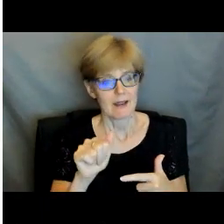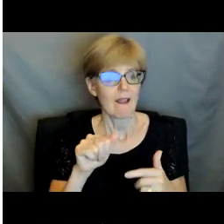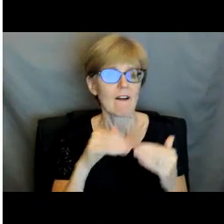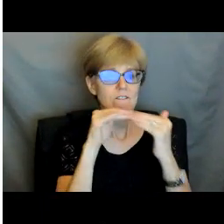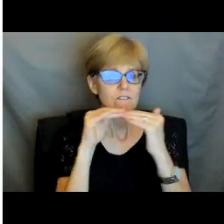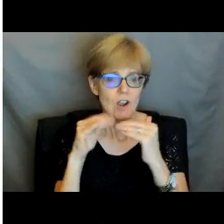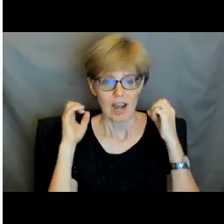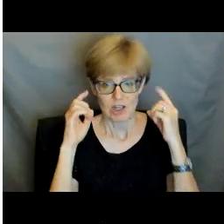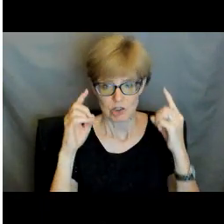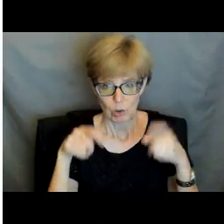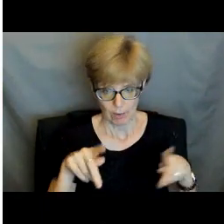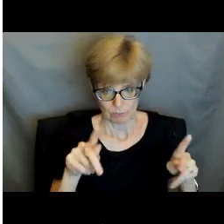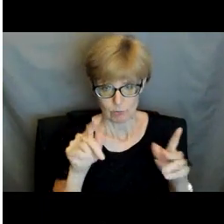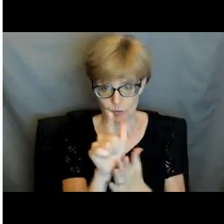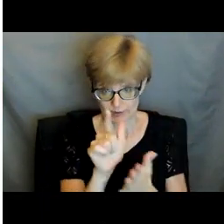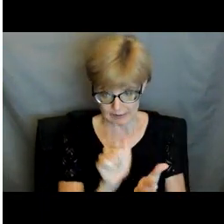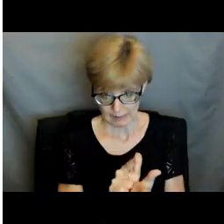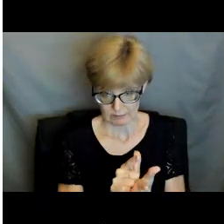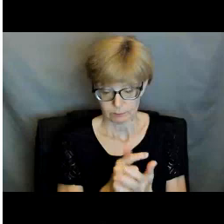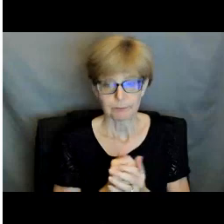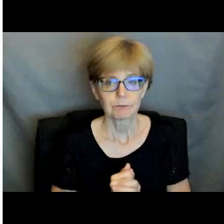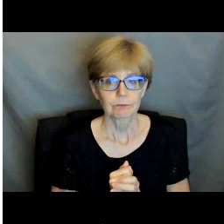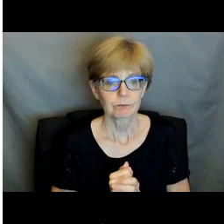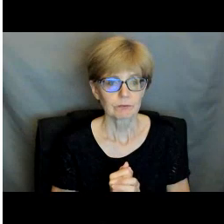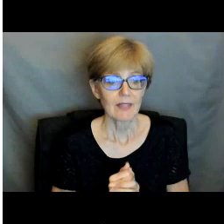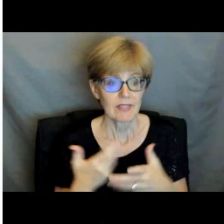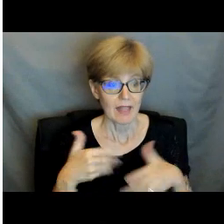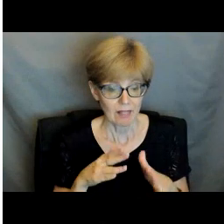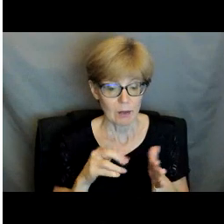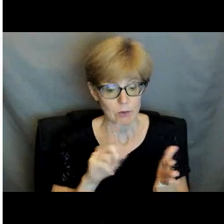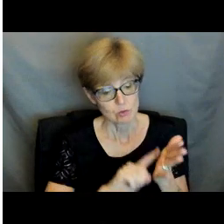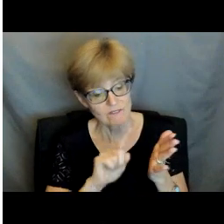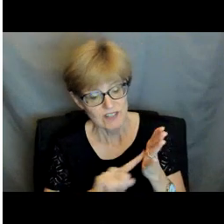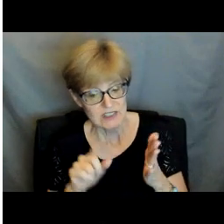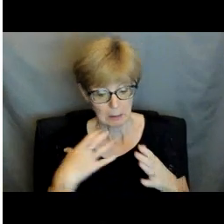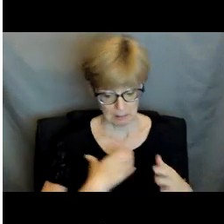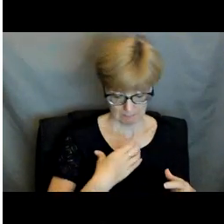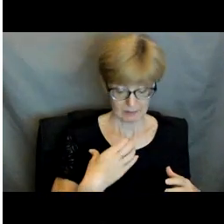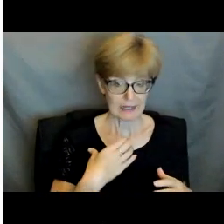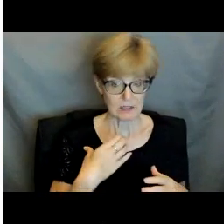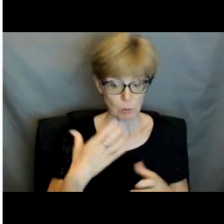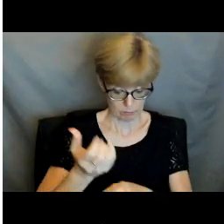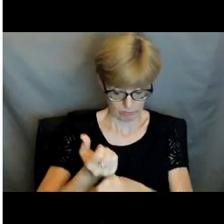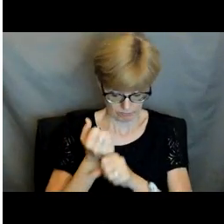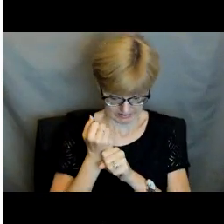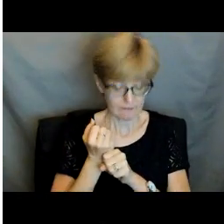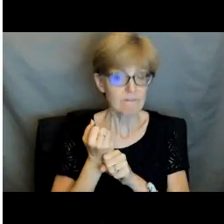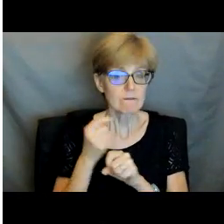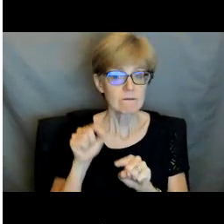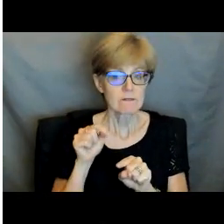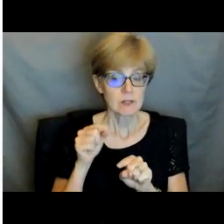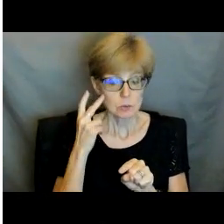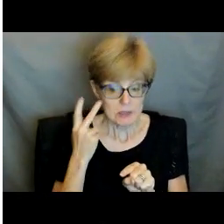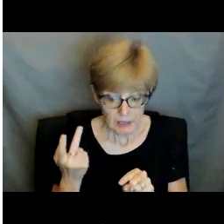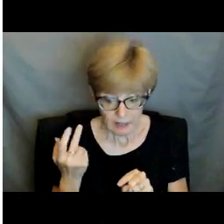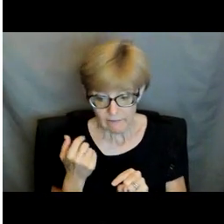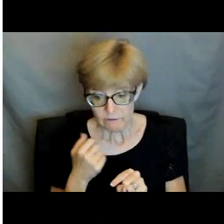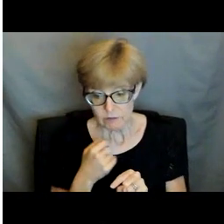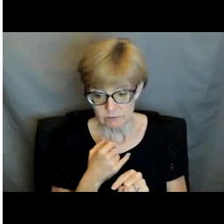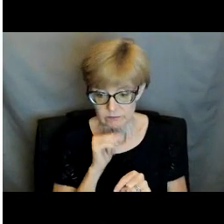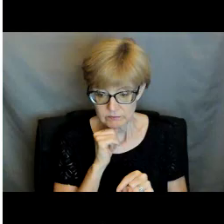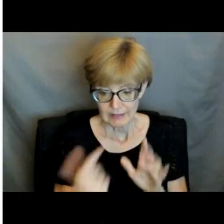So these laws enable us to investigate complaints when they come to our agency to see if unlawful discrimination